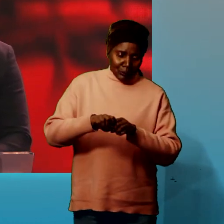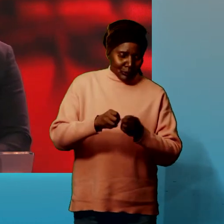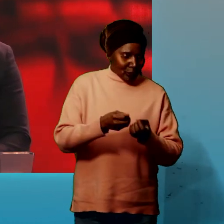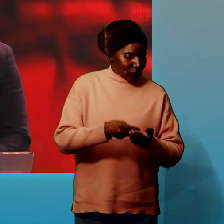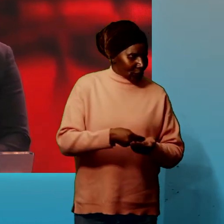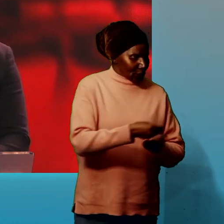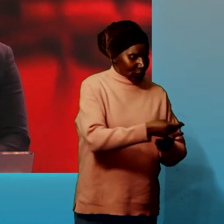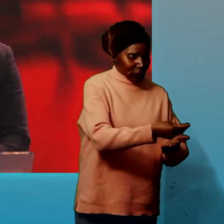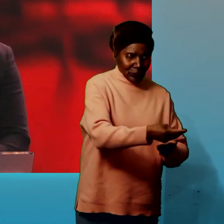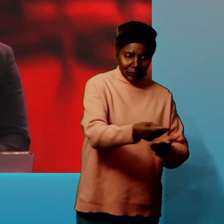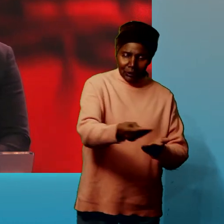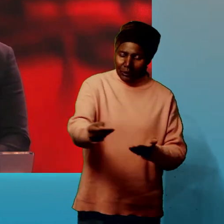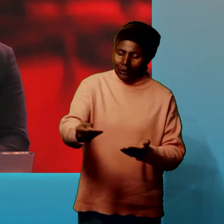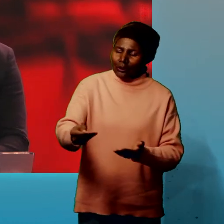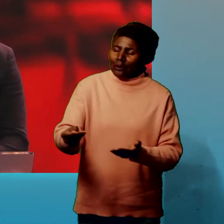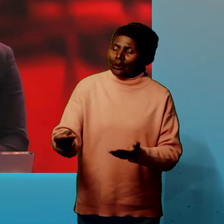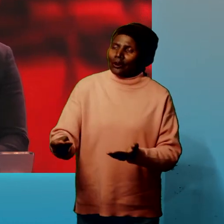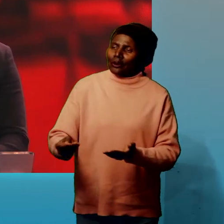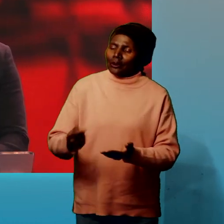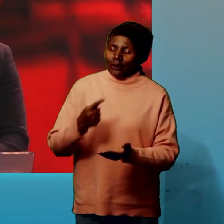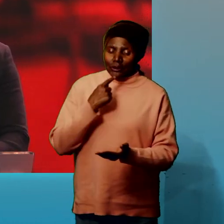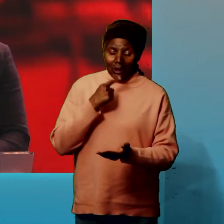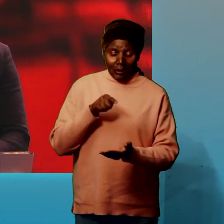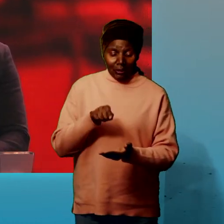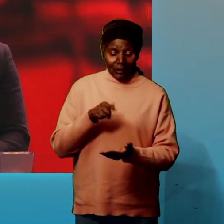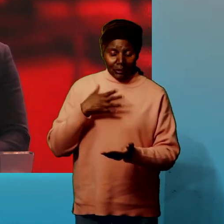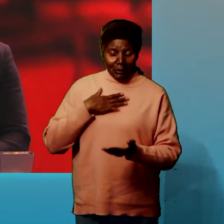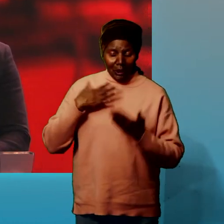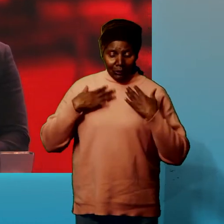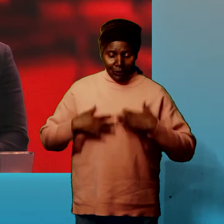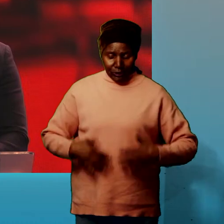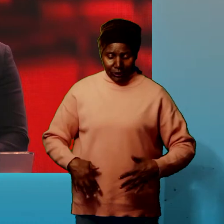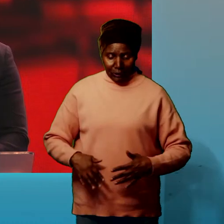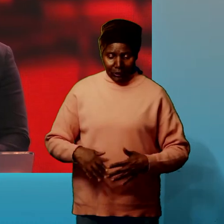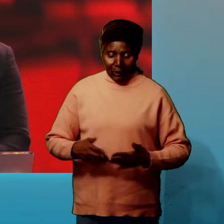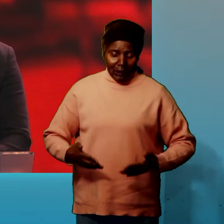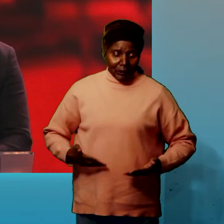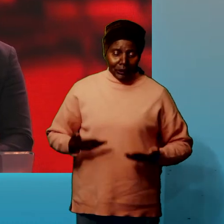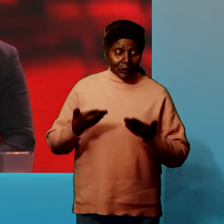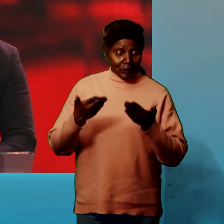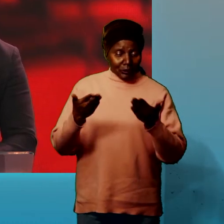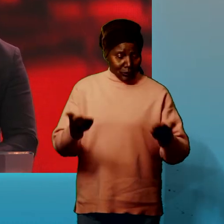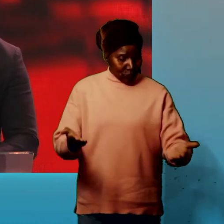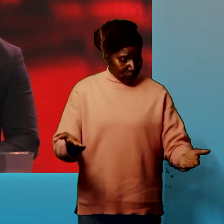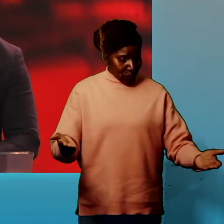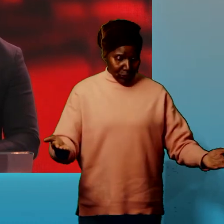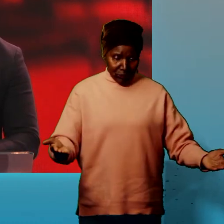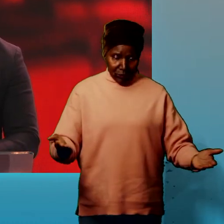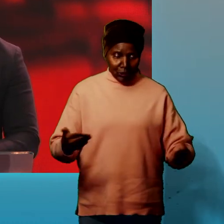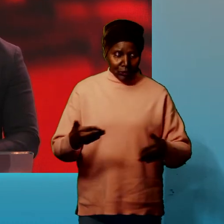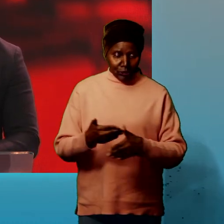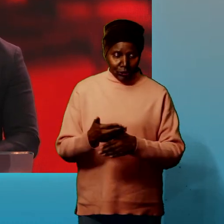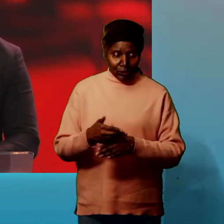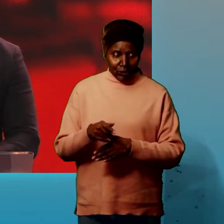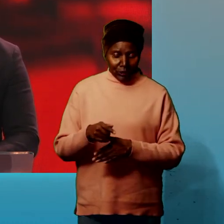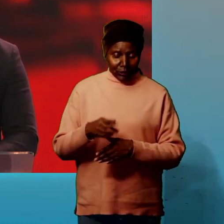and gave it to them, saying, "This is my body, which is given to you. Do this in remembrance of